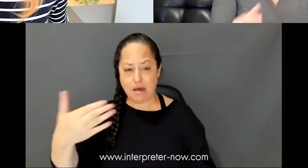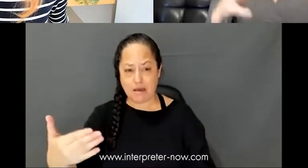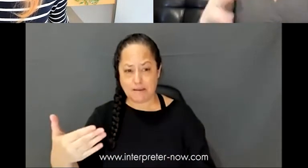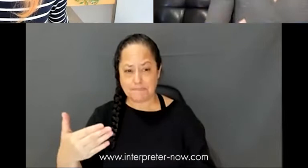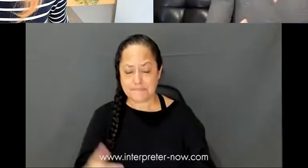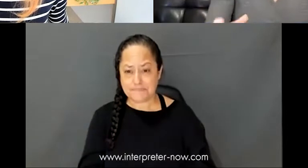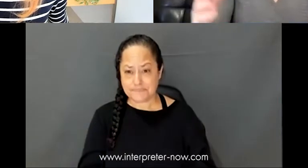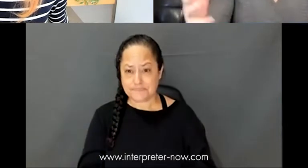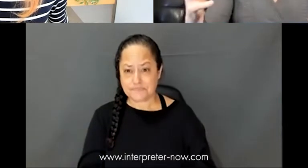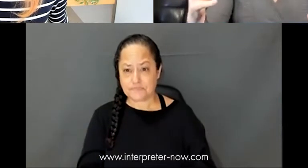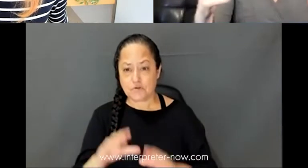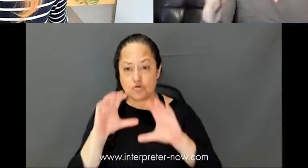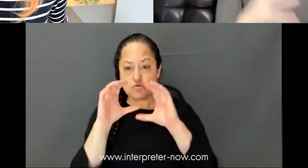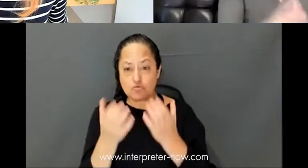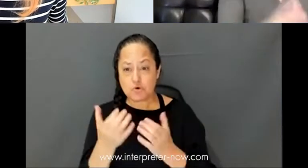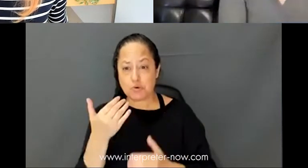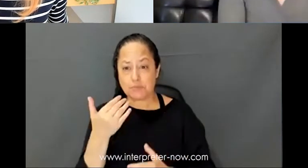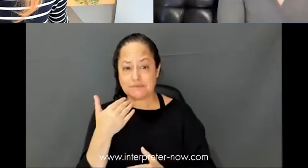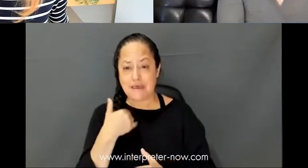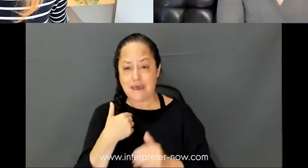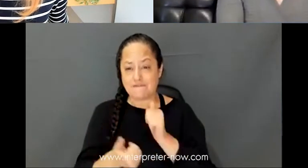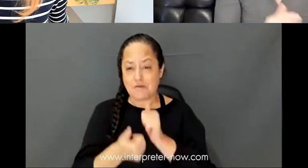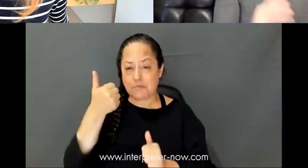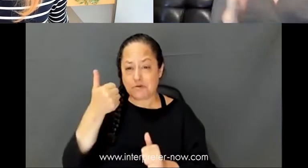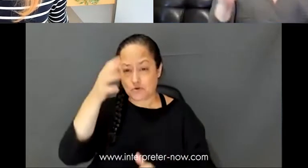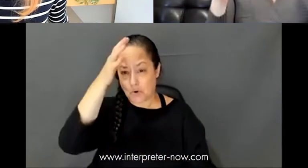which groups that have a majority male